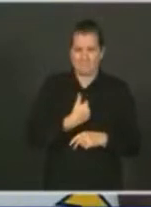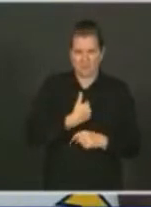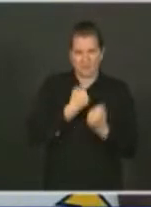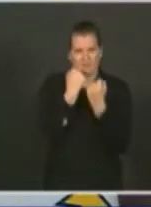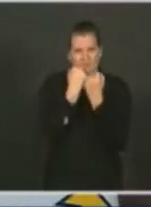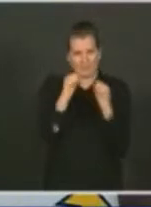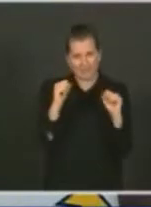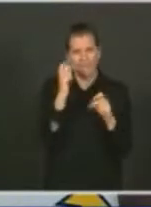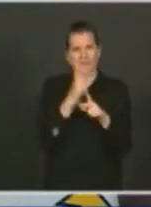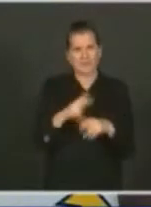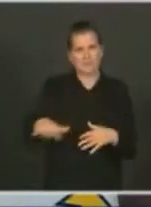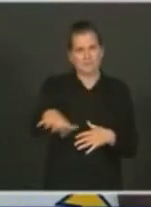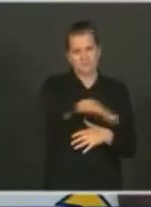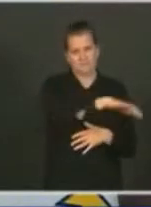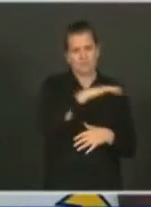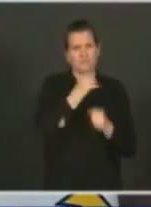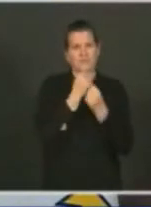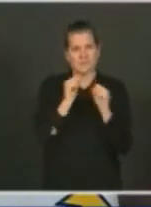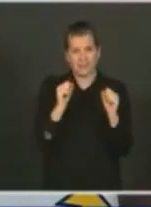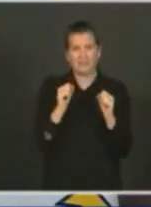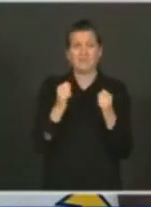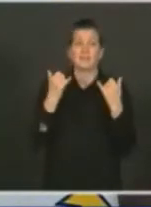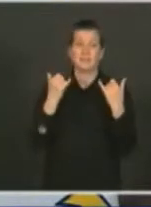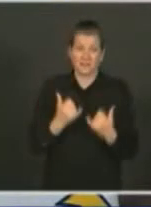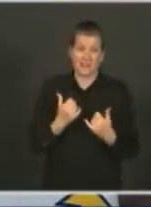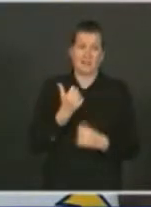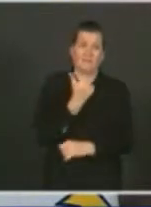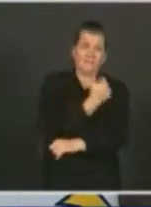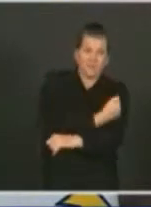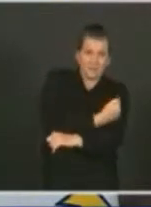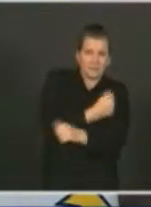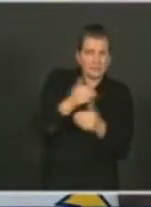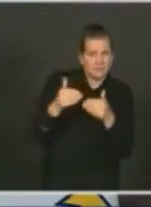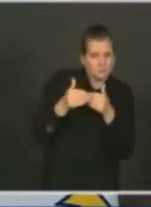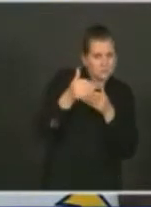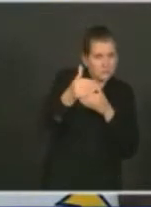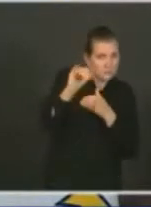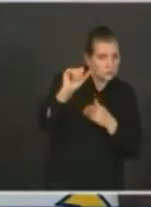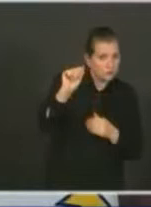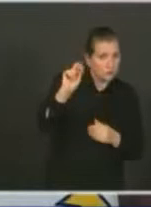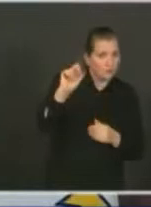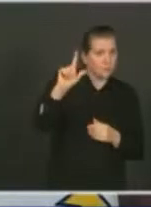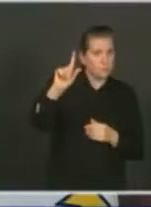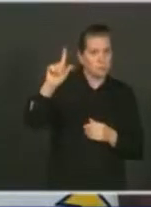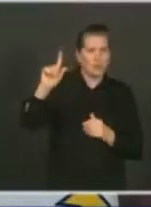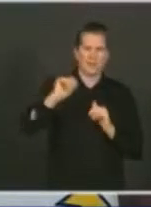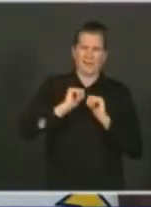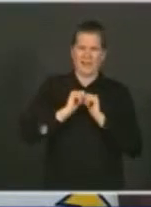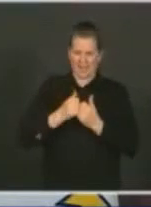Between now and when we have vaccine, how are you going to change your life